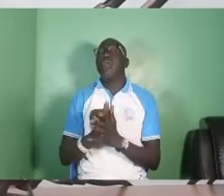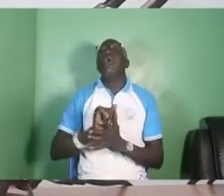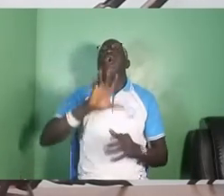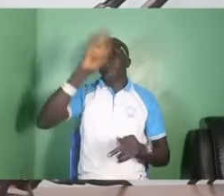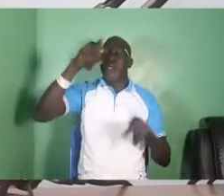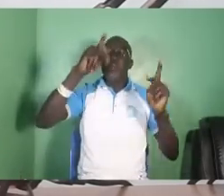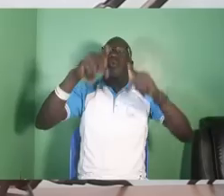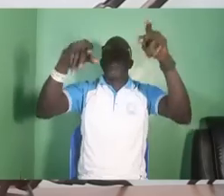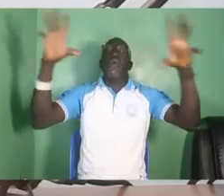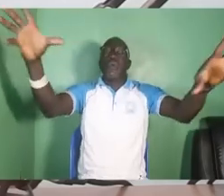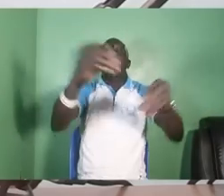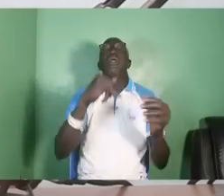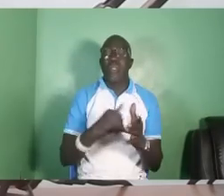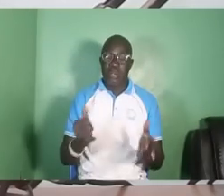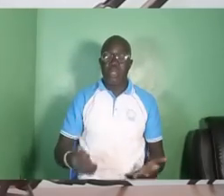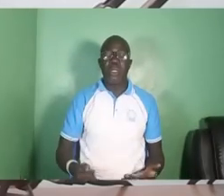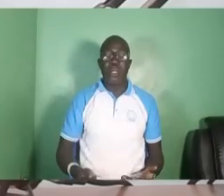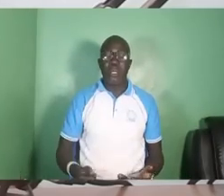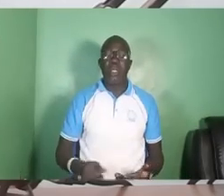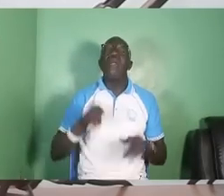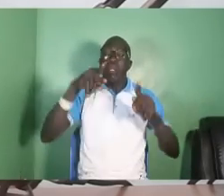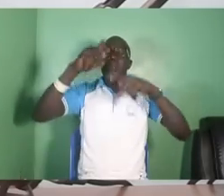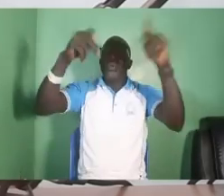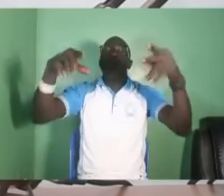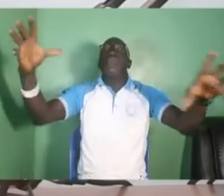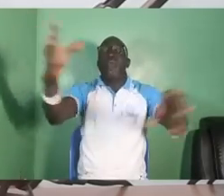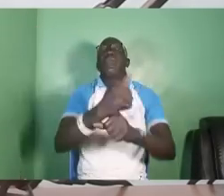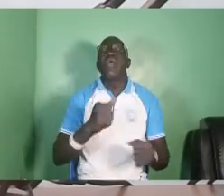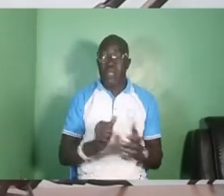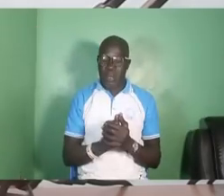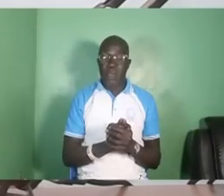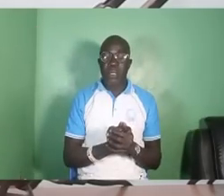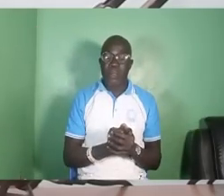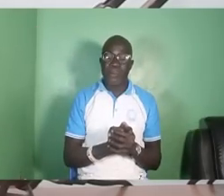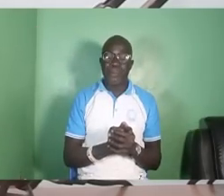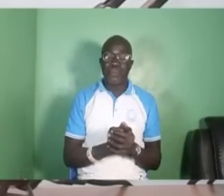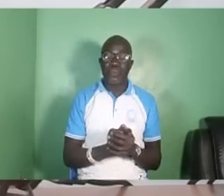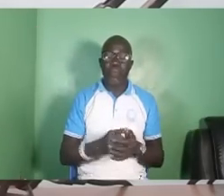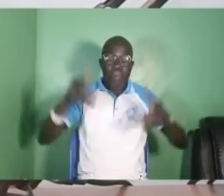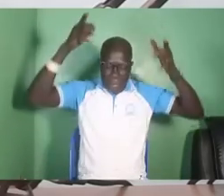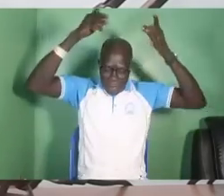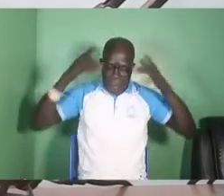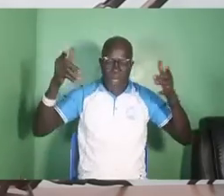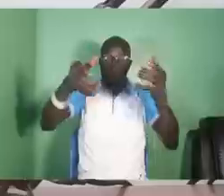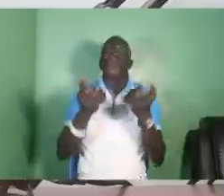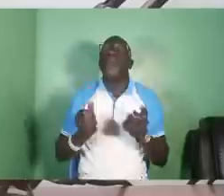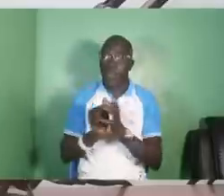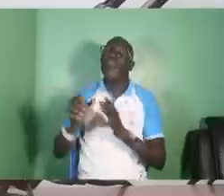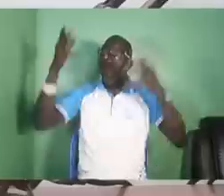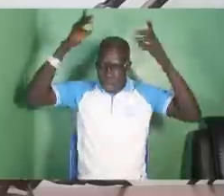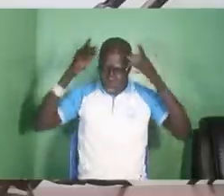Amen. and the battle fairly one day.